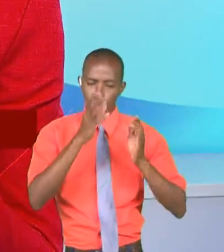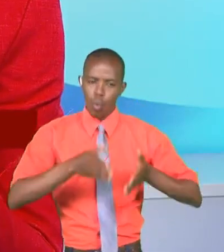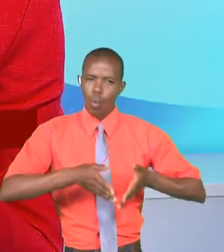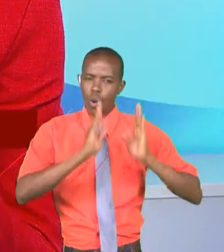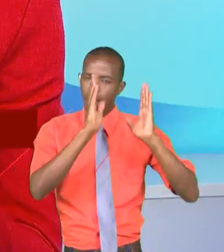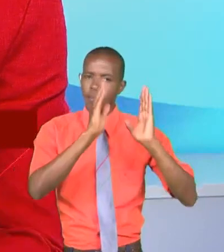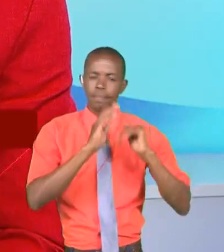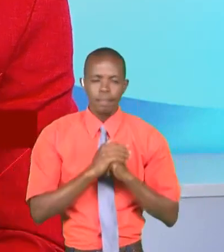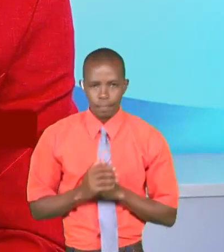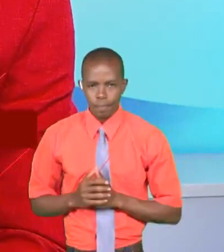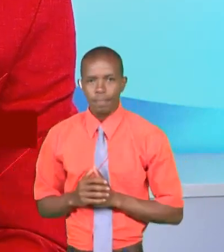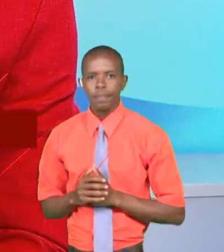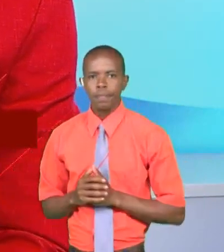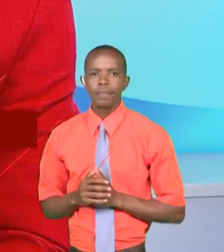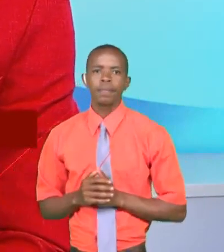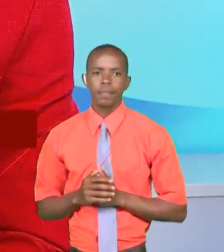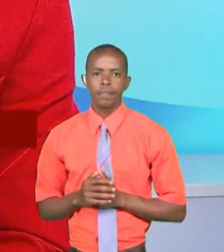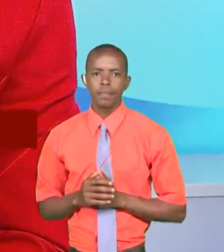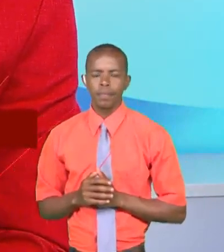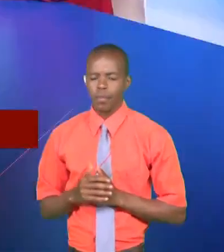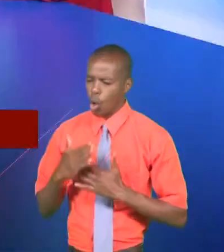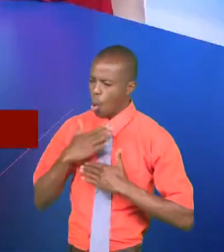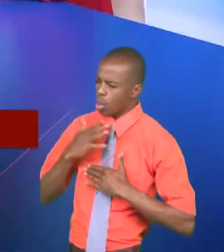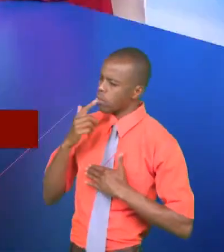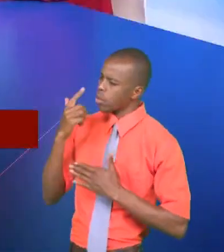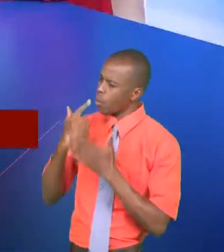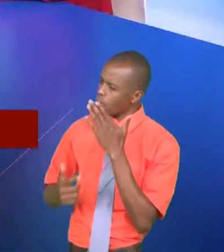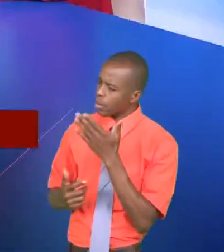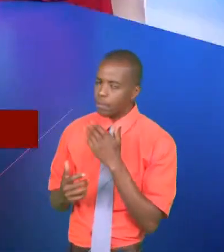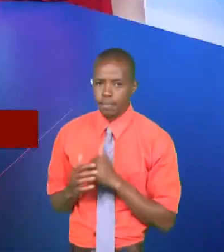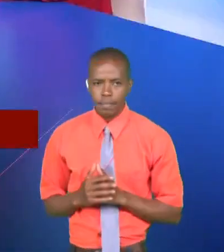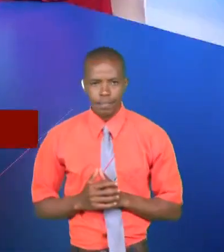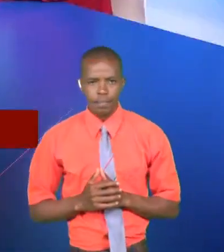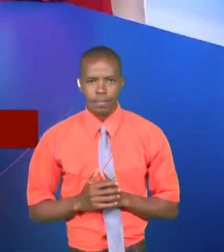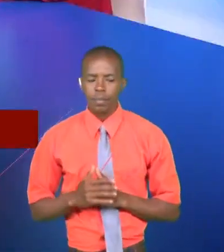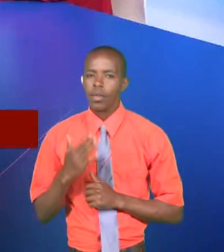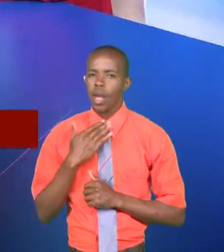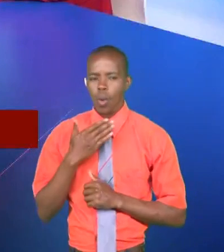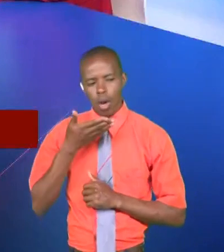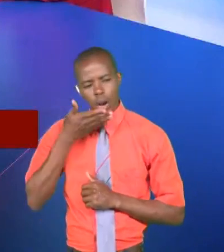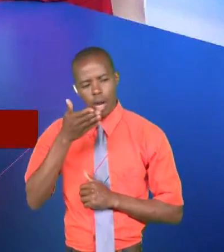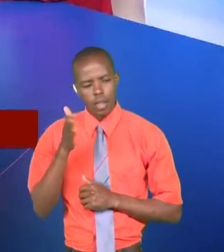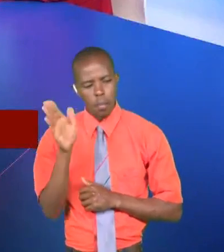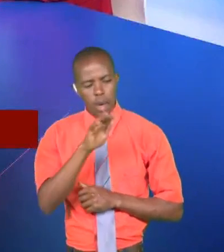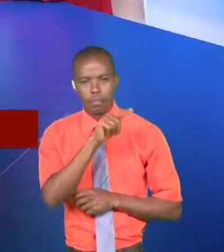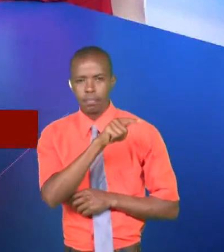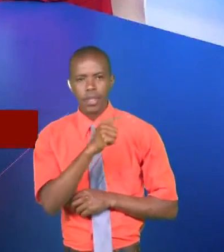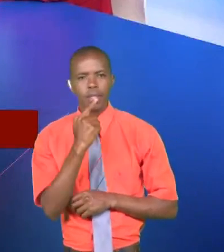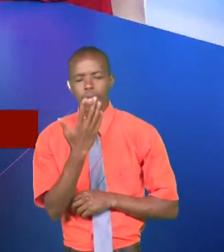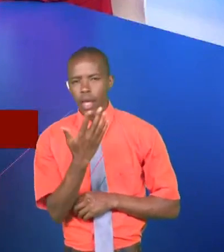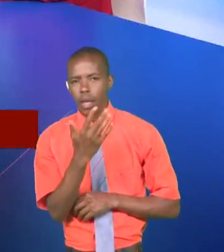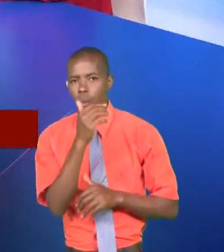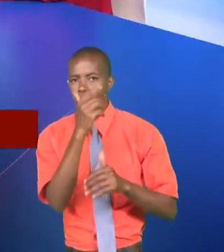for them. Yeah. Mheshimiwa, you want to add something to that? I want just to answer him. There's something he said